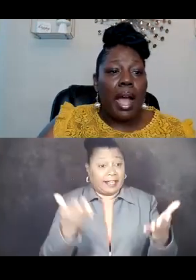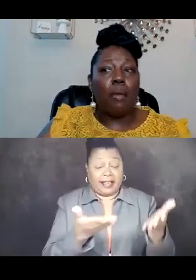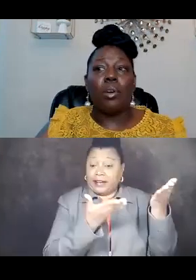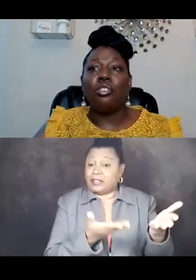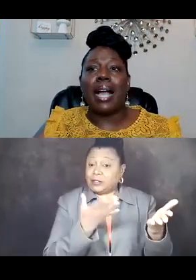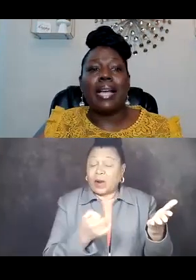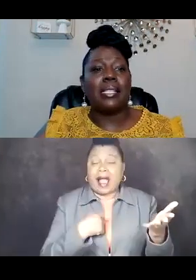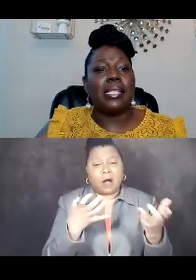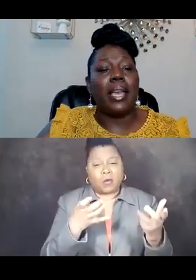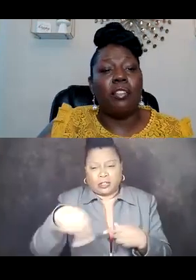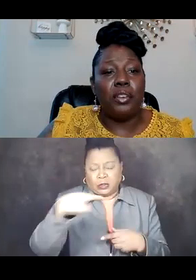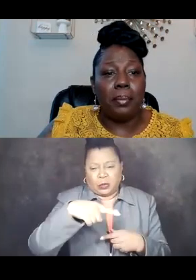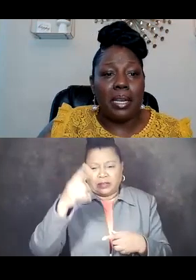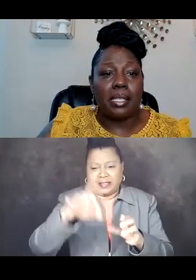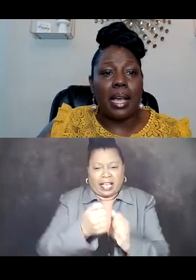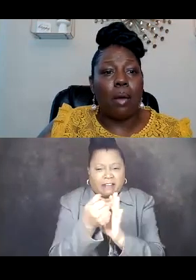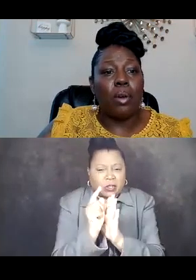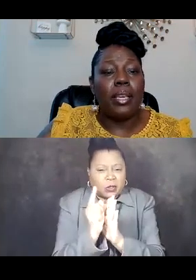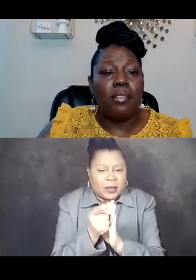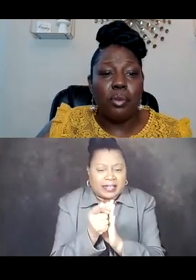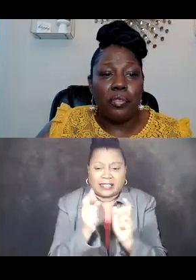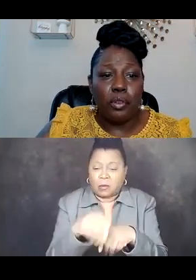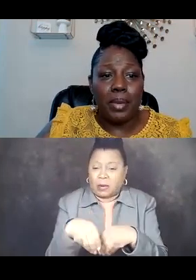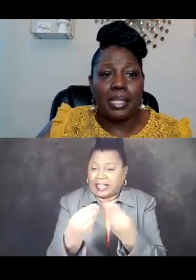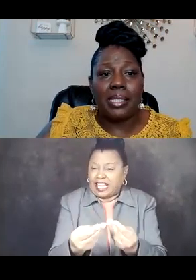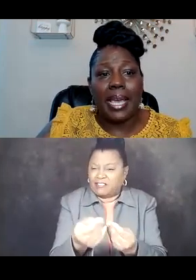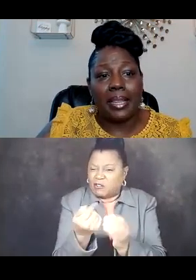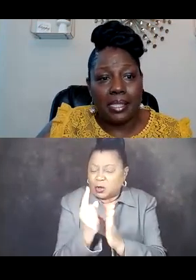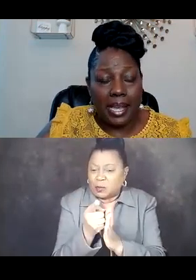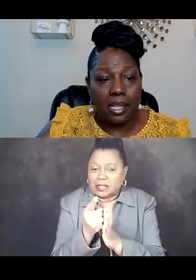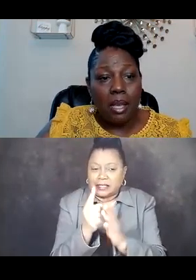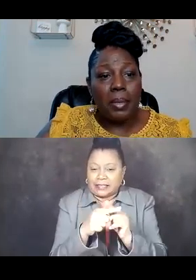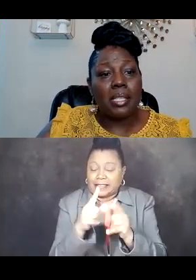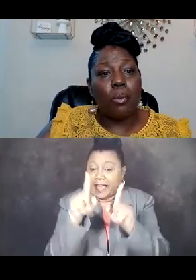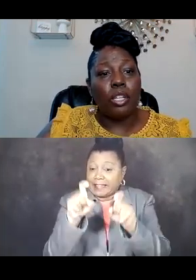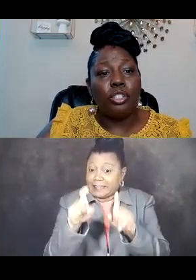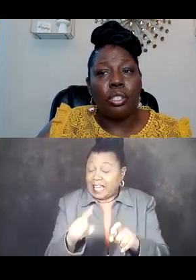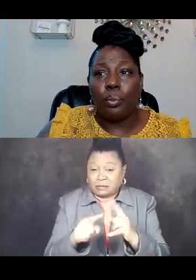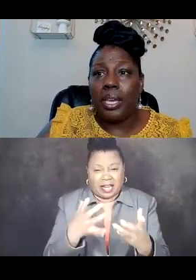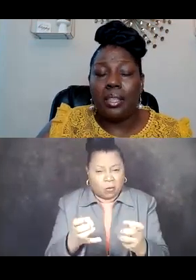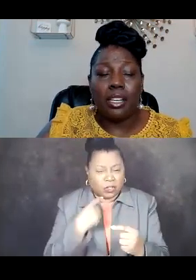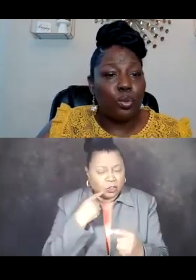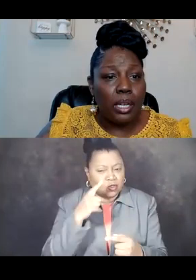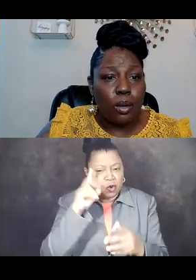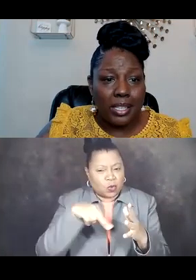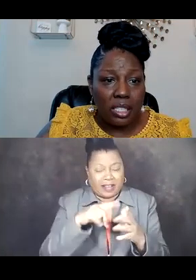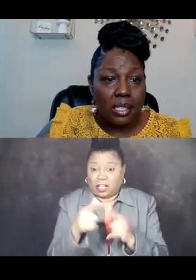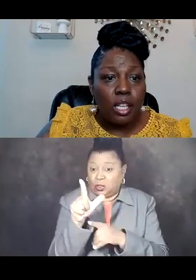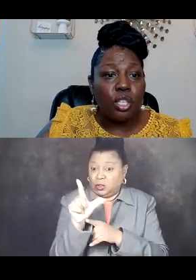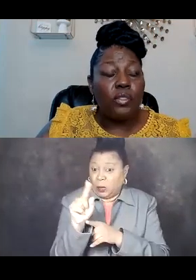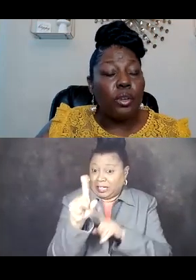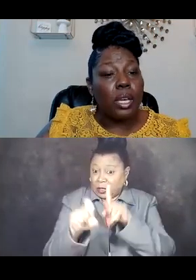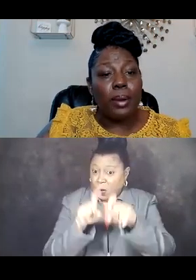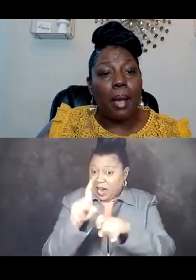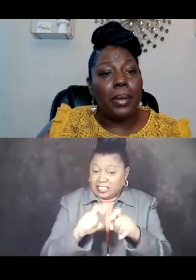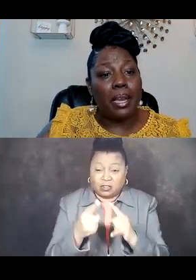where I want you guys to take a few minutes. I want to give you a few minutes to take this test because I want you to read. There's 20 questions.